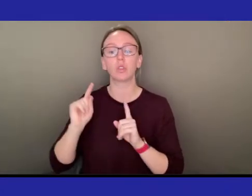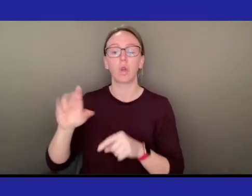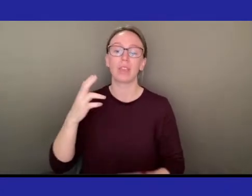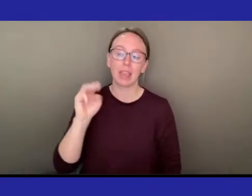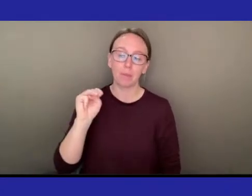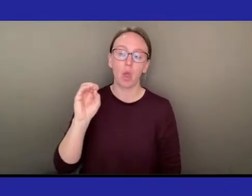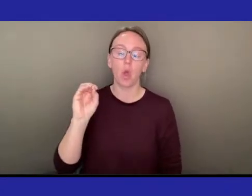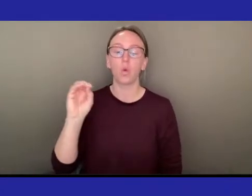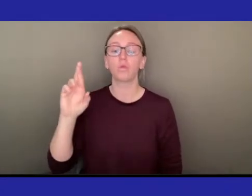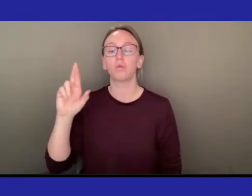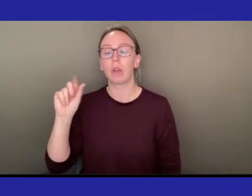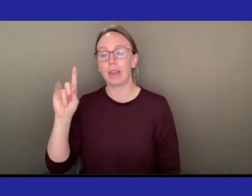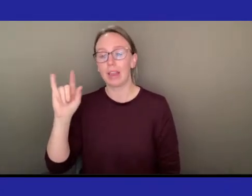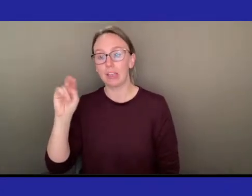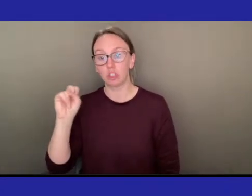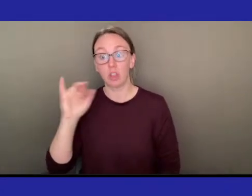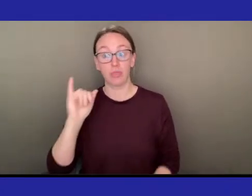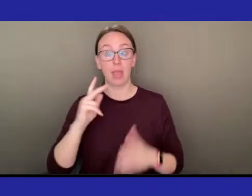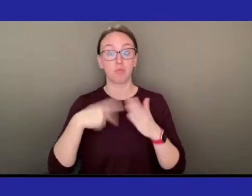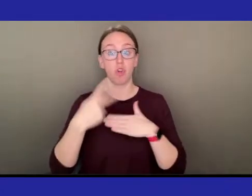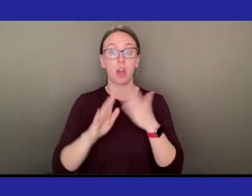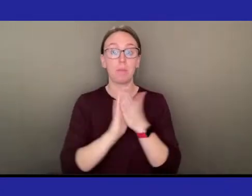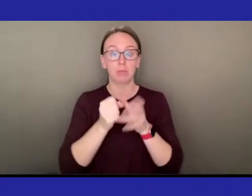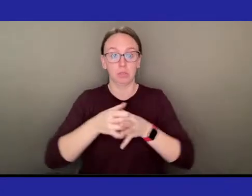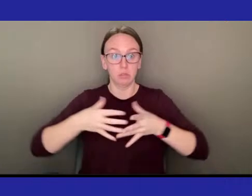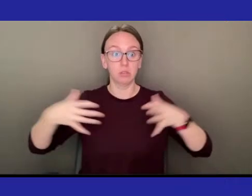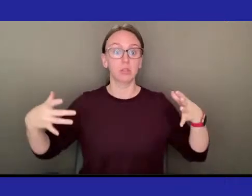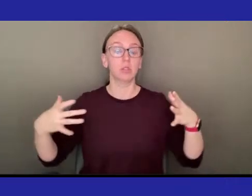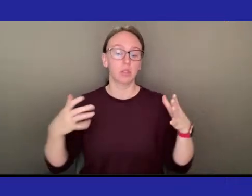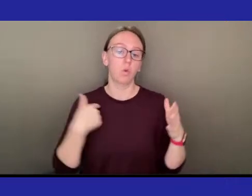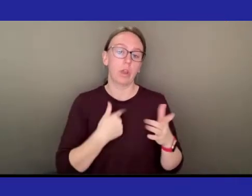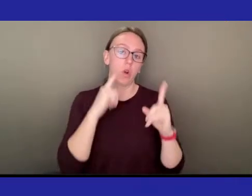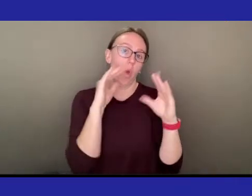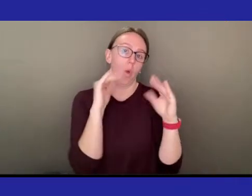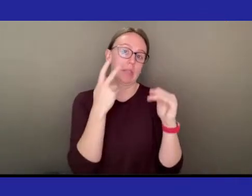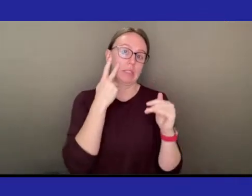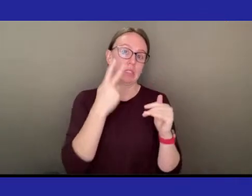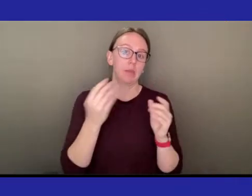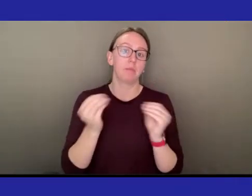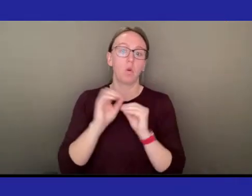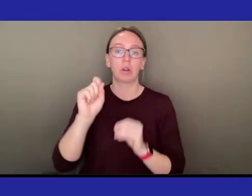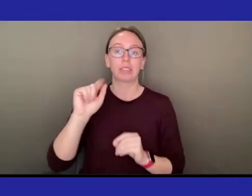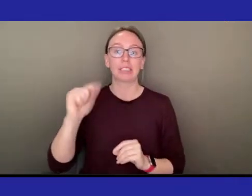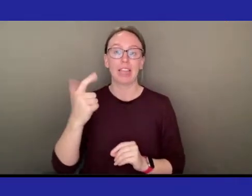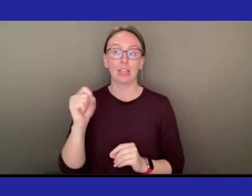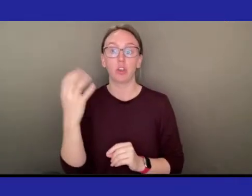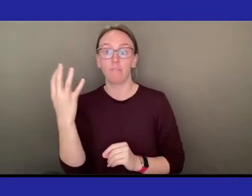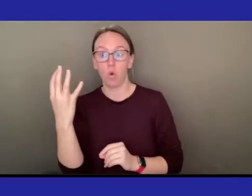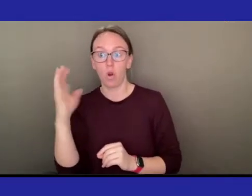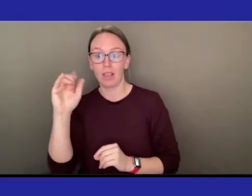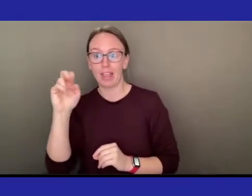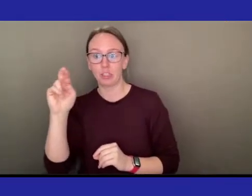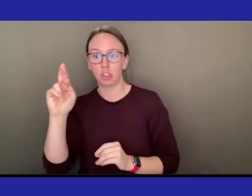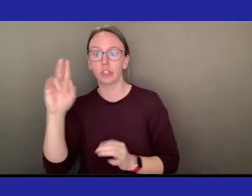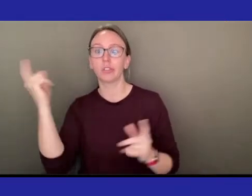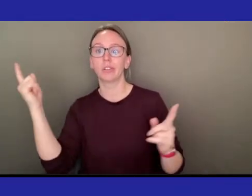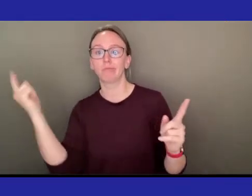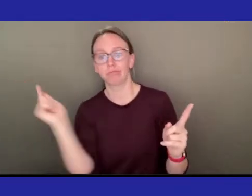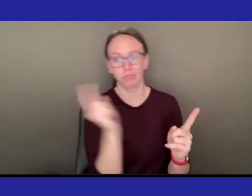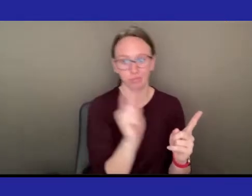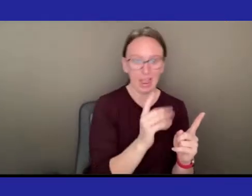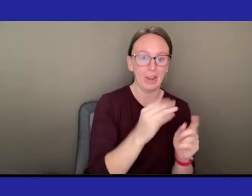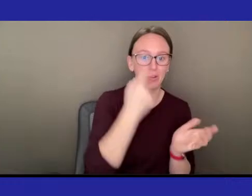more robust, we're hoping we see more of the stage 4 cancers become stage 1 and stage 2, where we can offer